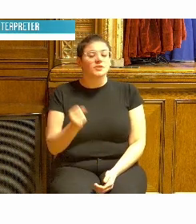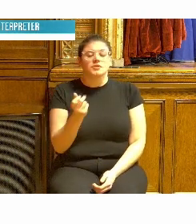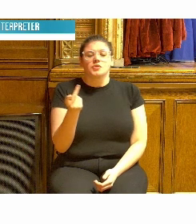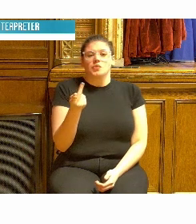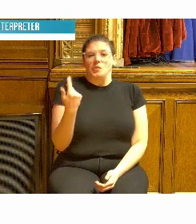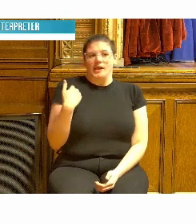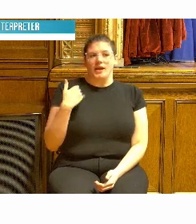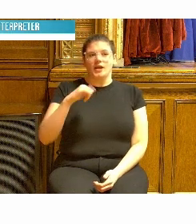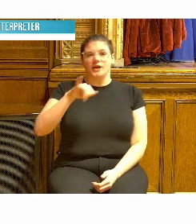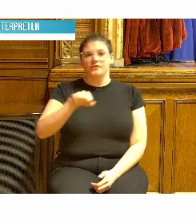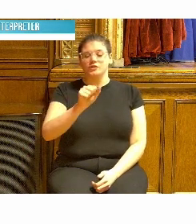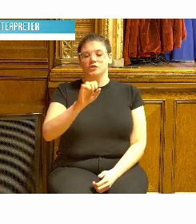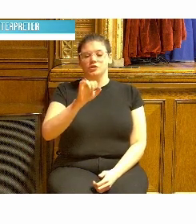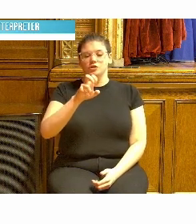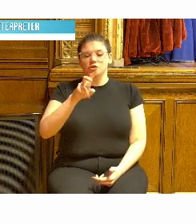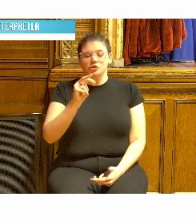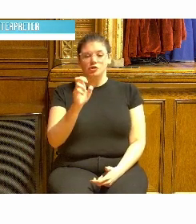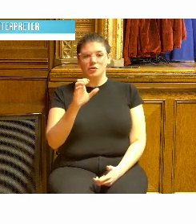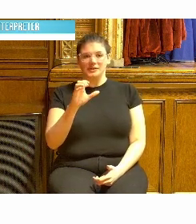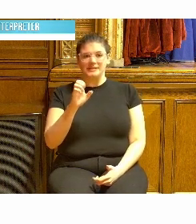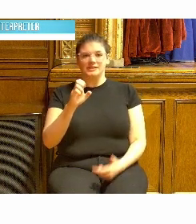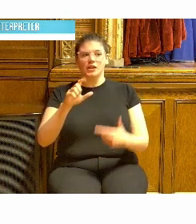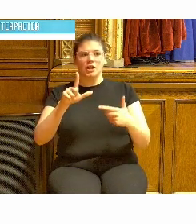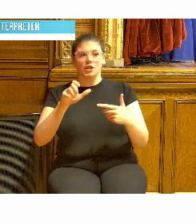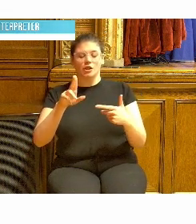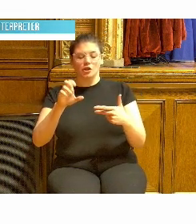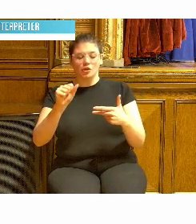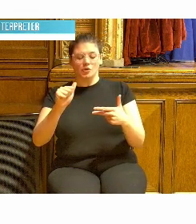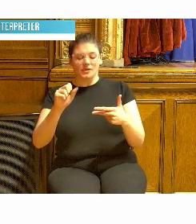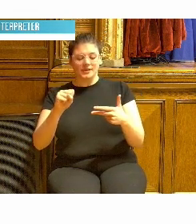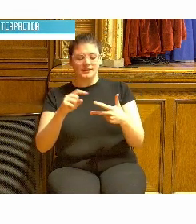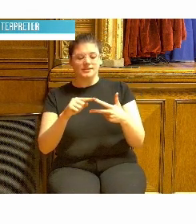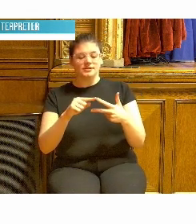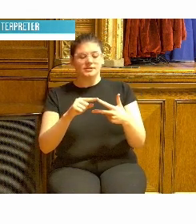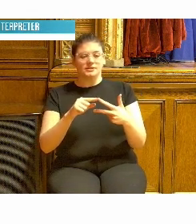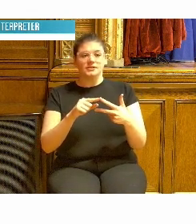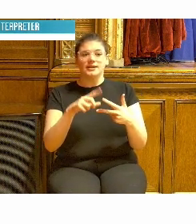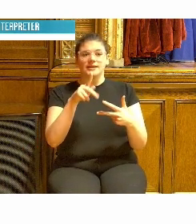Lucas next, Keith Harris, and Lamar, the therapist.